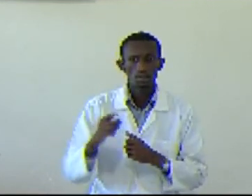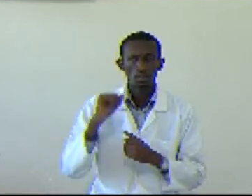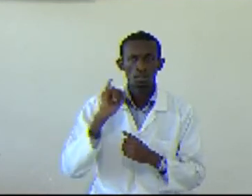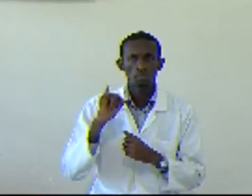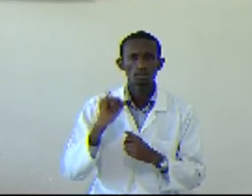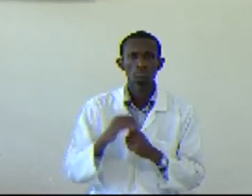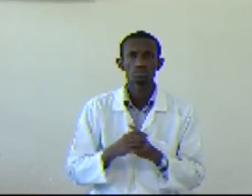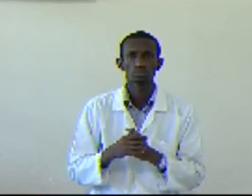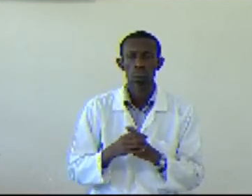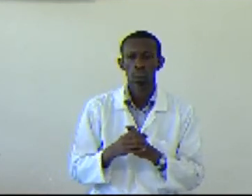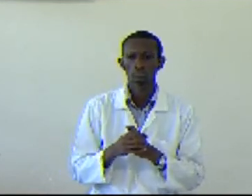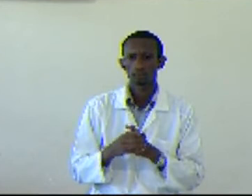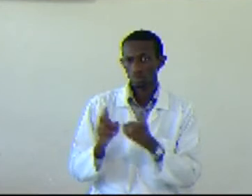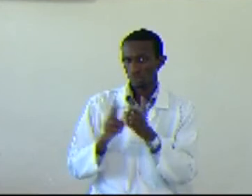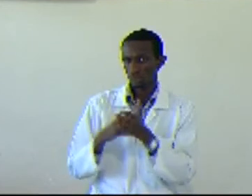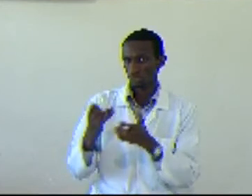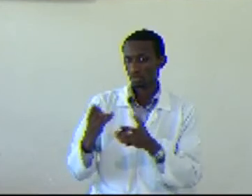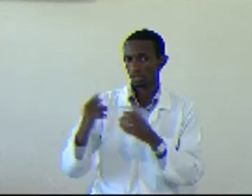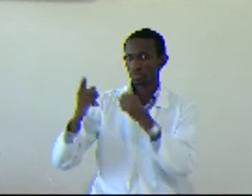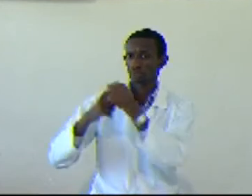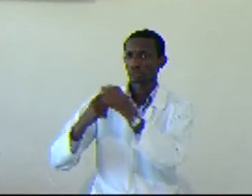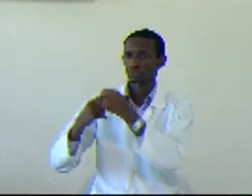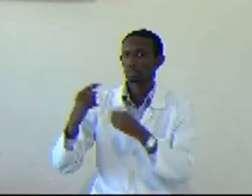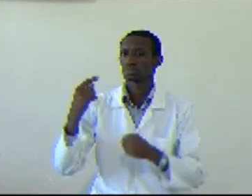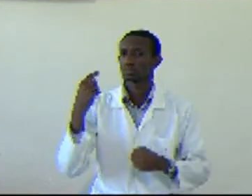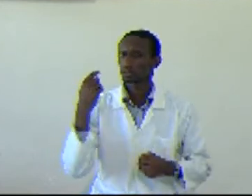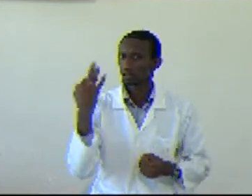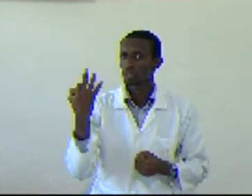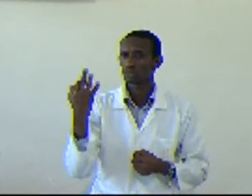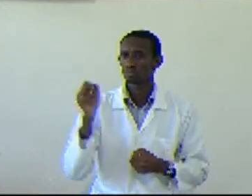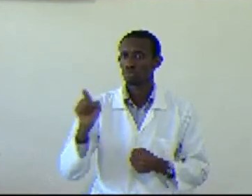find this is 63.8 over